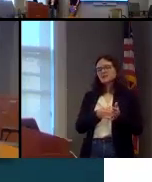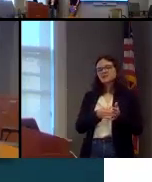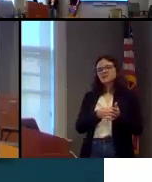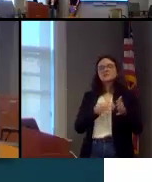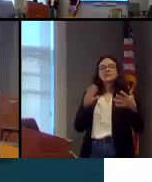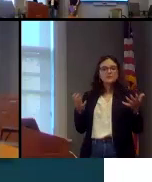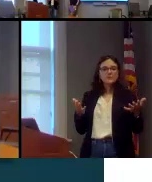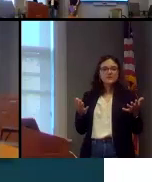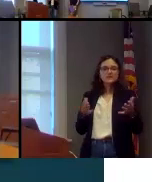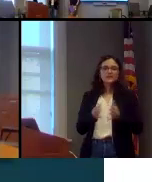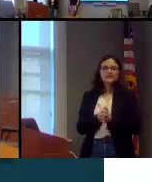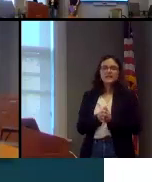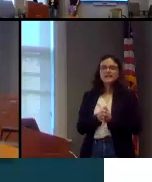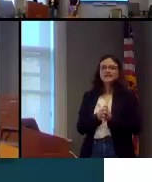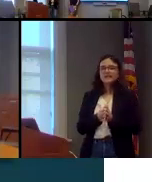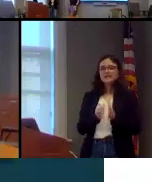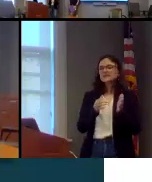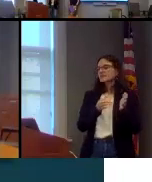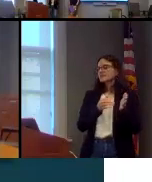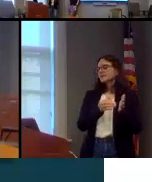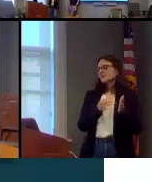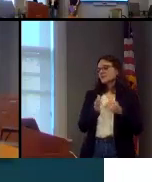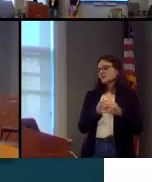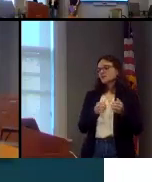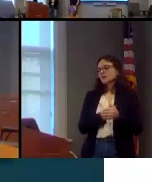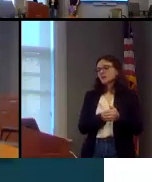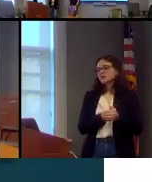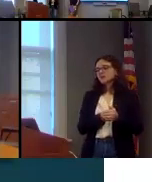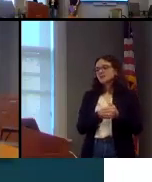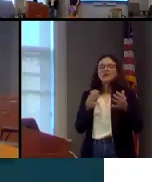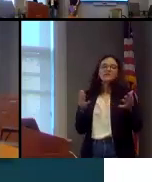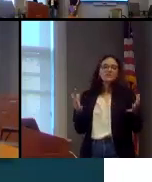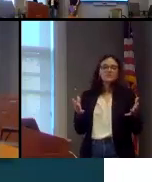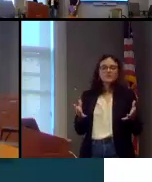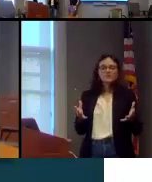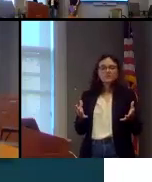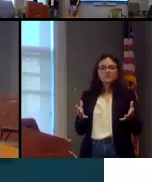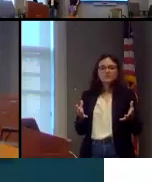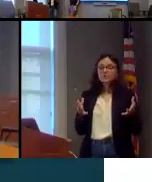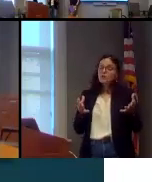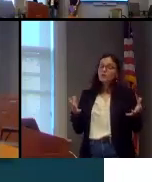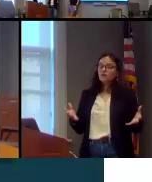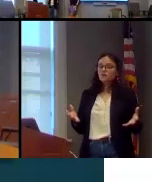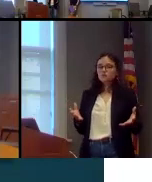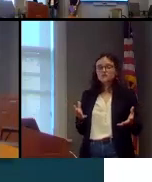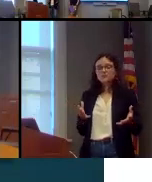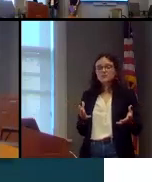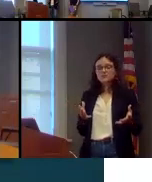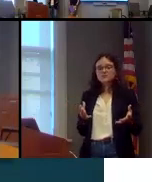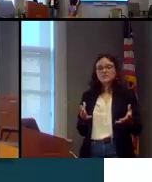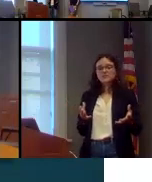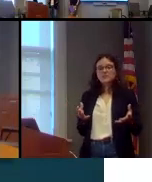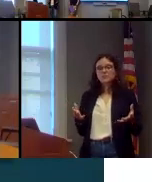that violence here represented as attacks against civilians and cultural heritage is not uniformly distributed, and it was not